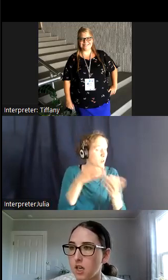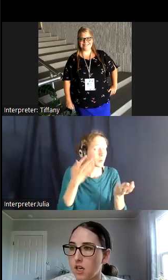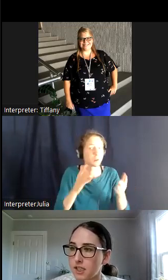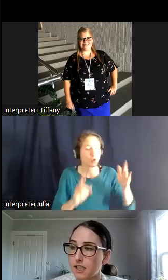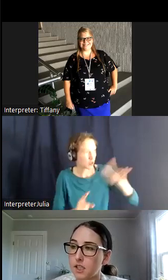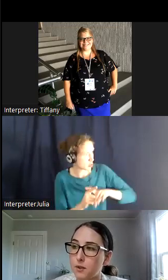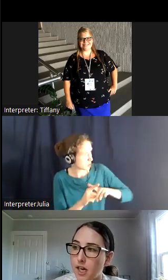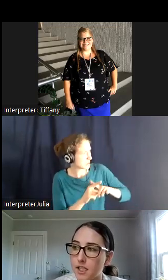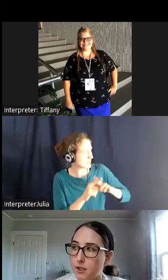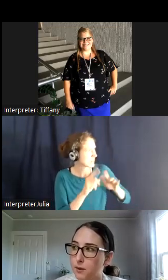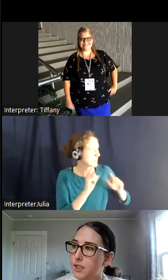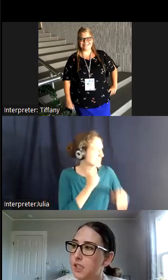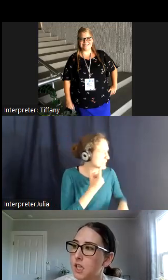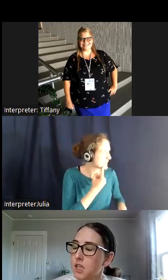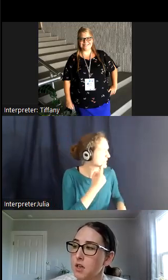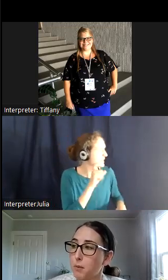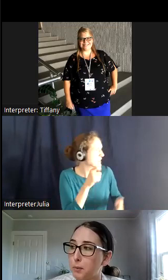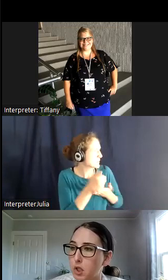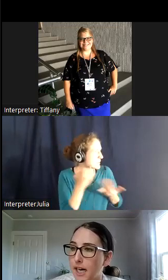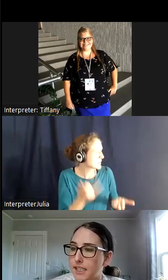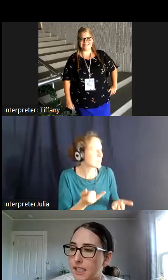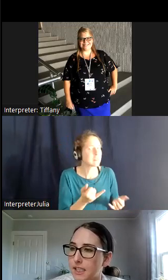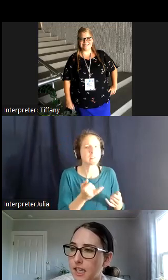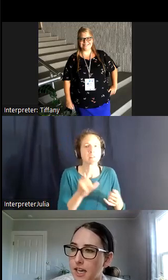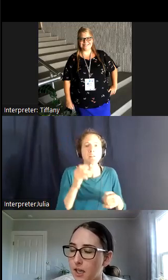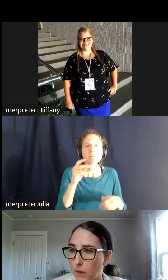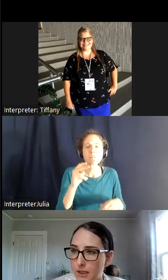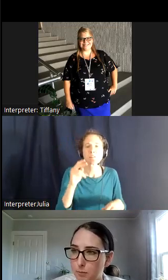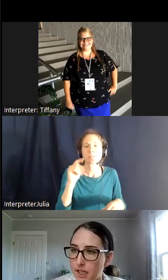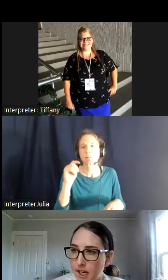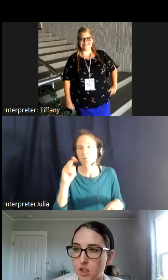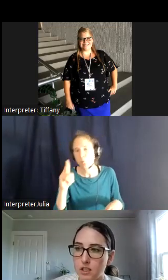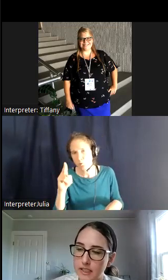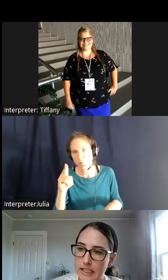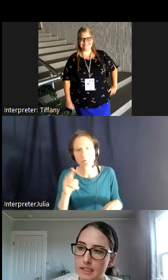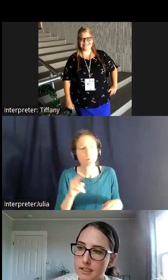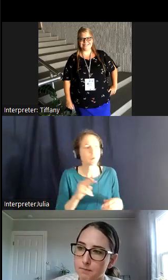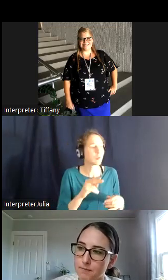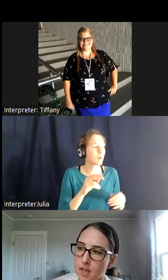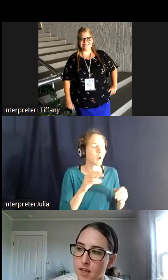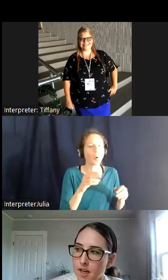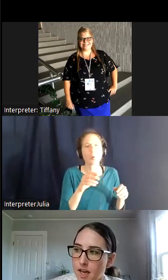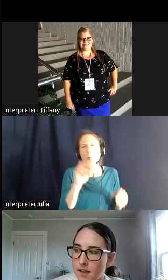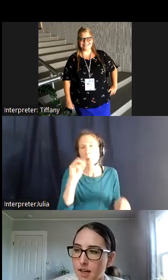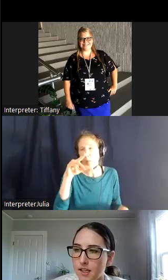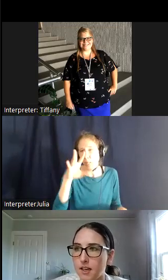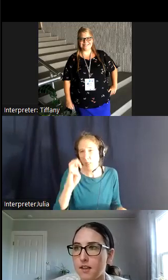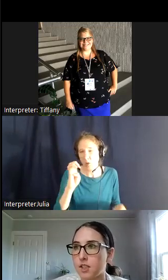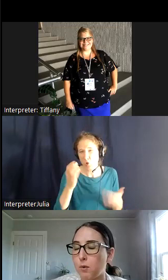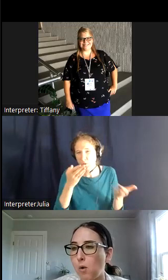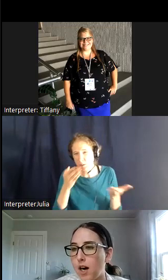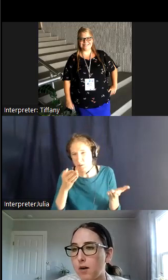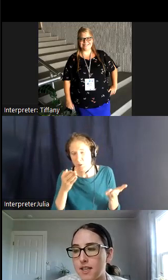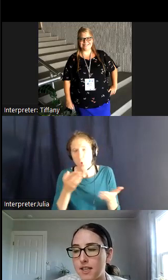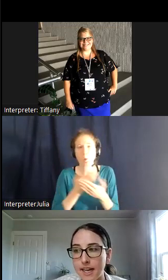services, CSUs or ATUs, mobile crisis and respite care services. And then